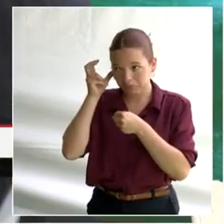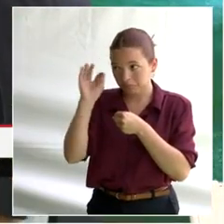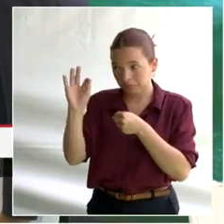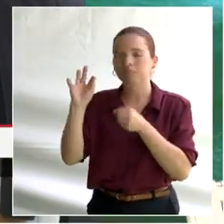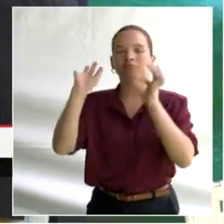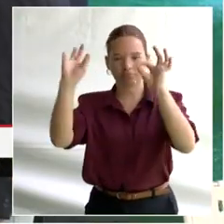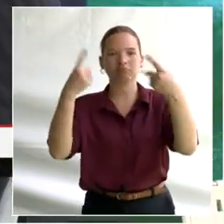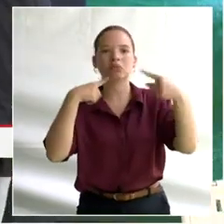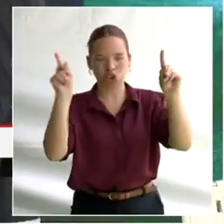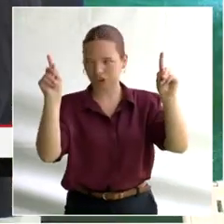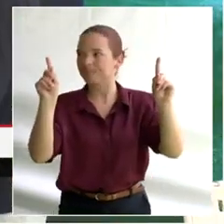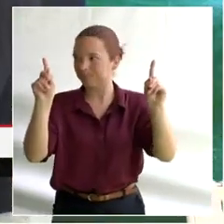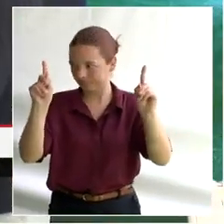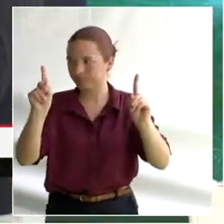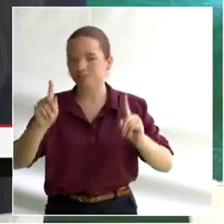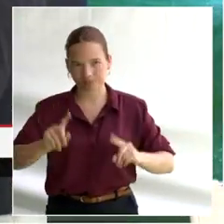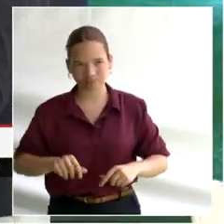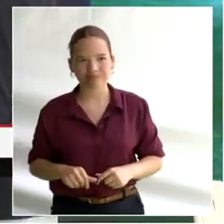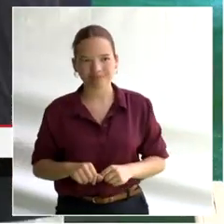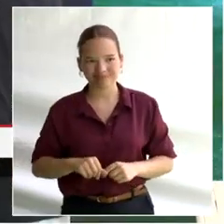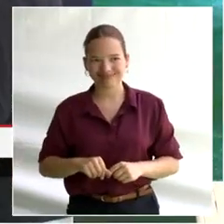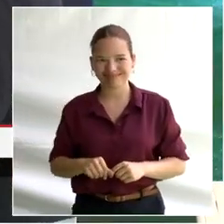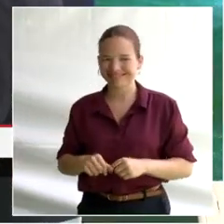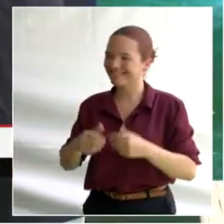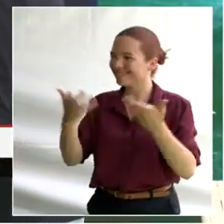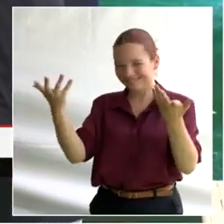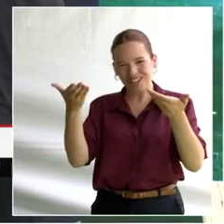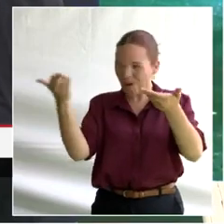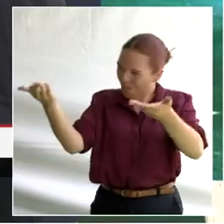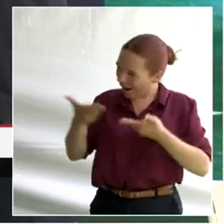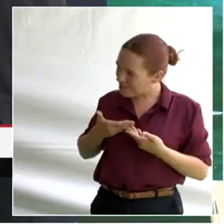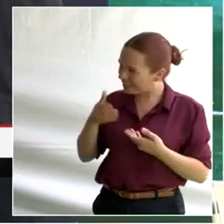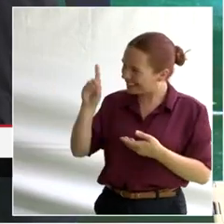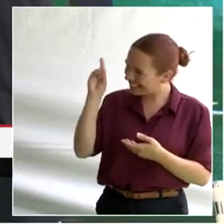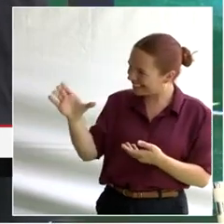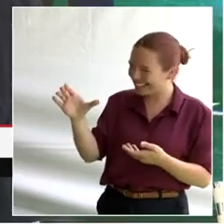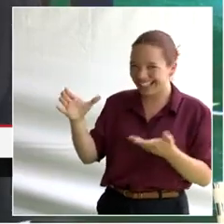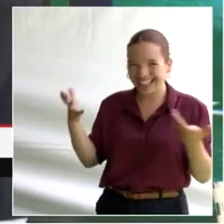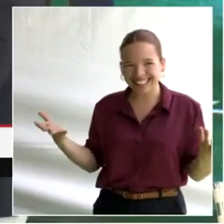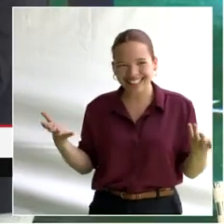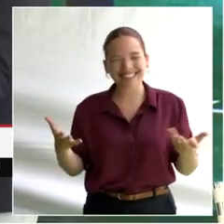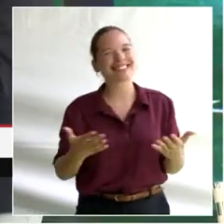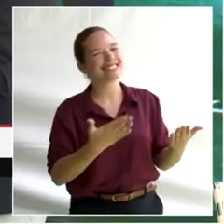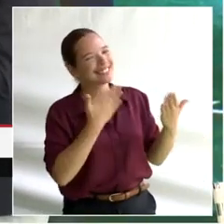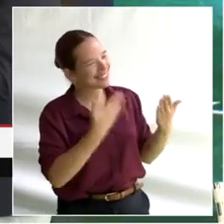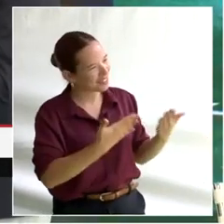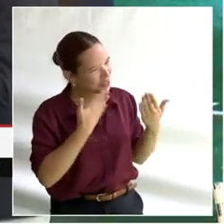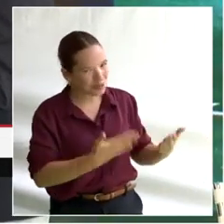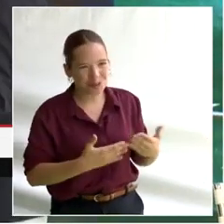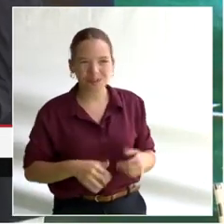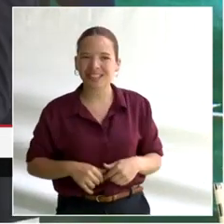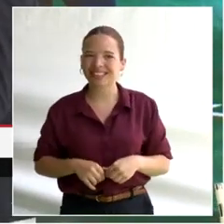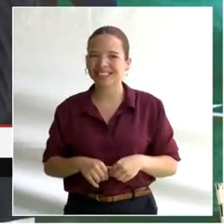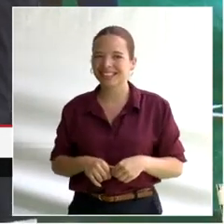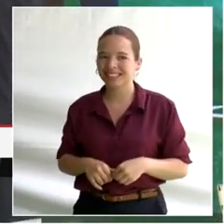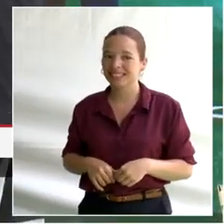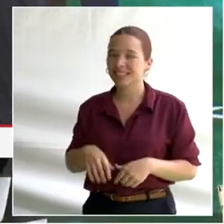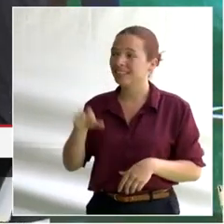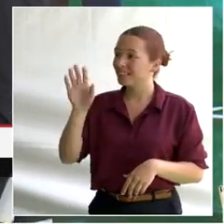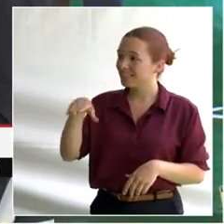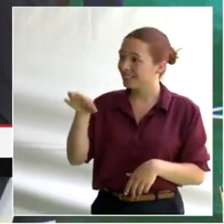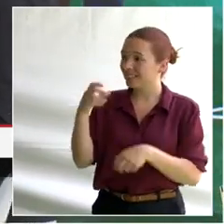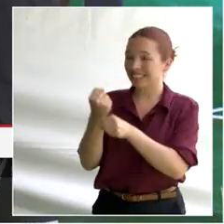back to Washington, D.C. Last year, such an epic year for you, 3 singles titles and life change for you